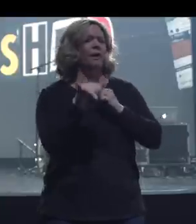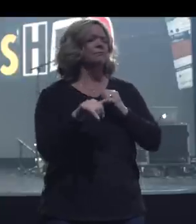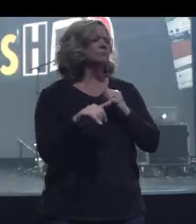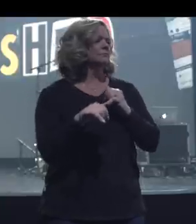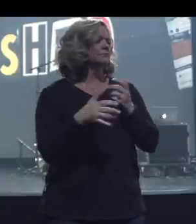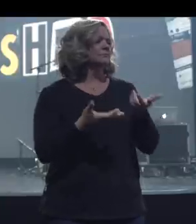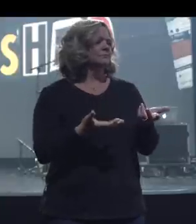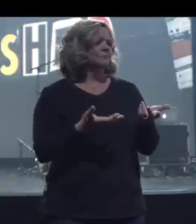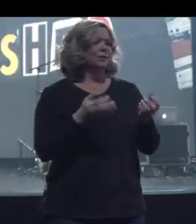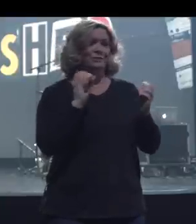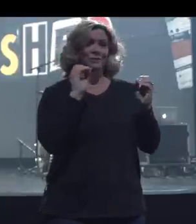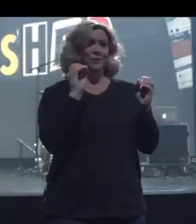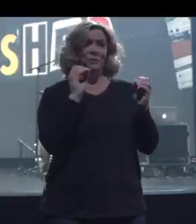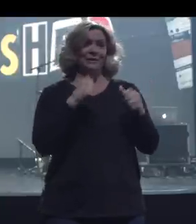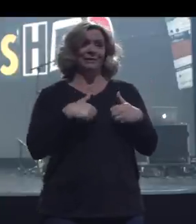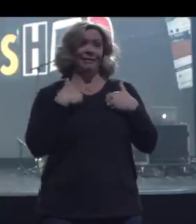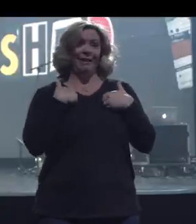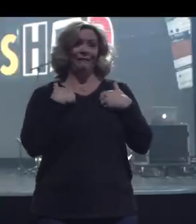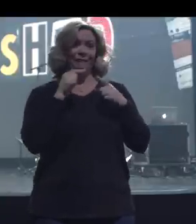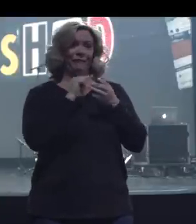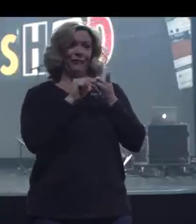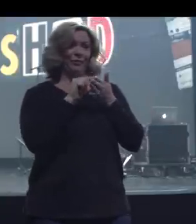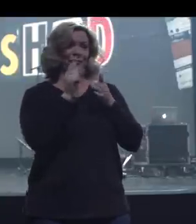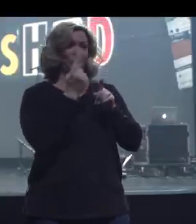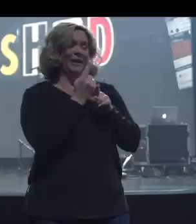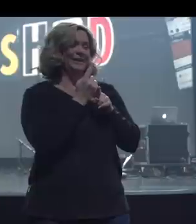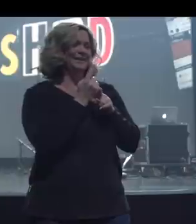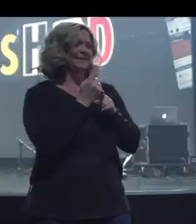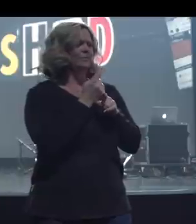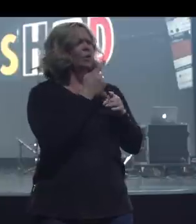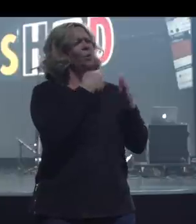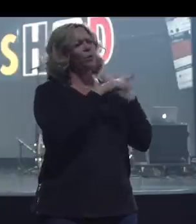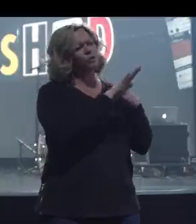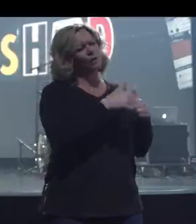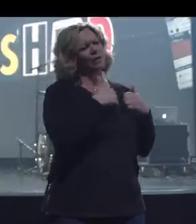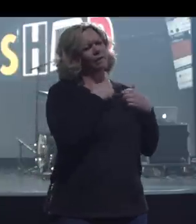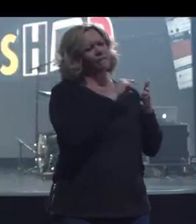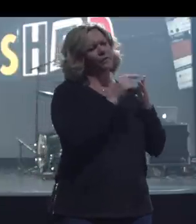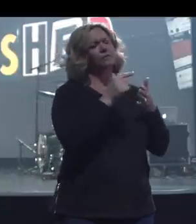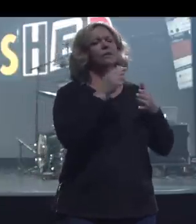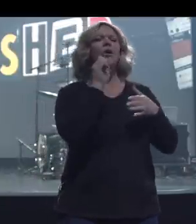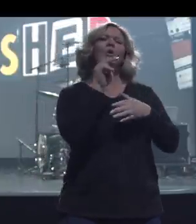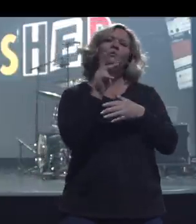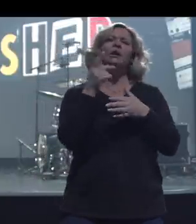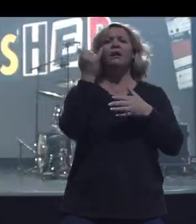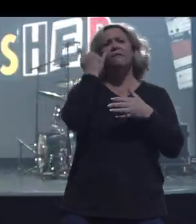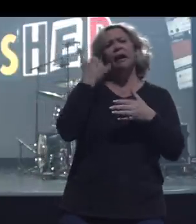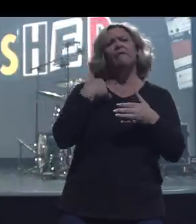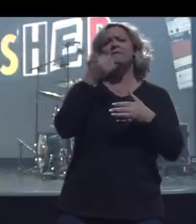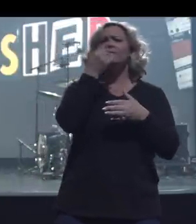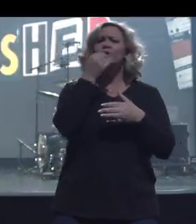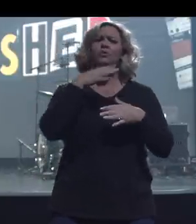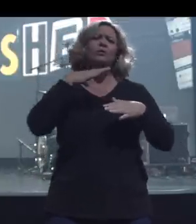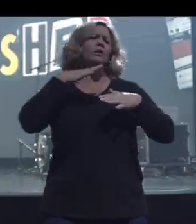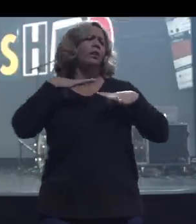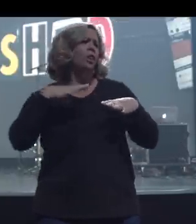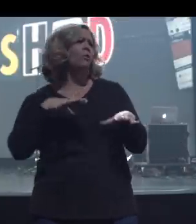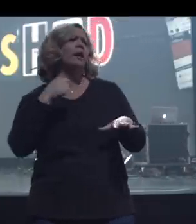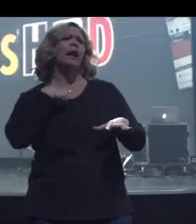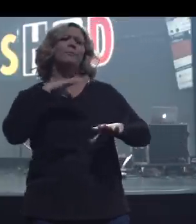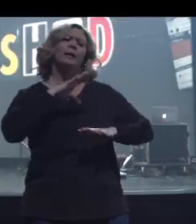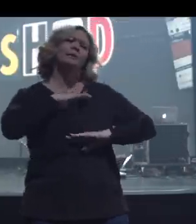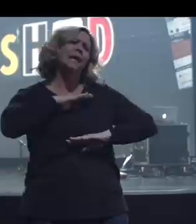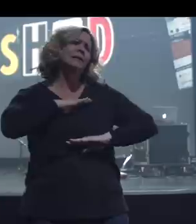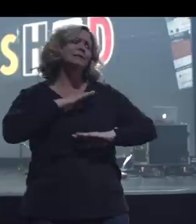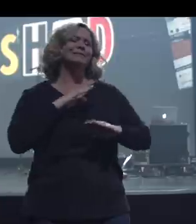that's nobody's life verse, right? You've never met someone and go, what's your life verse? Oh, if I have food and clothing, I'll be content. No, what do we want? We're